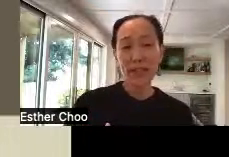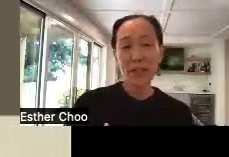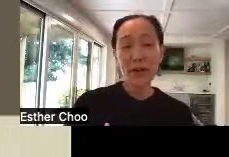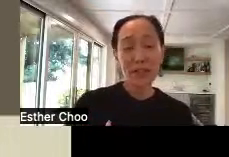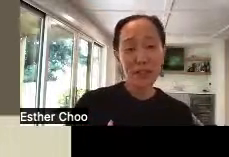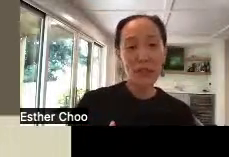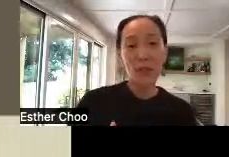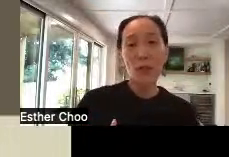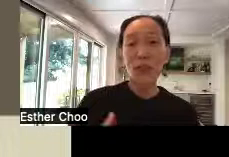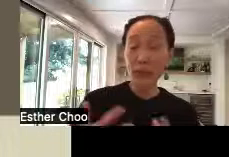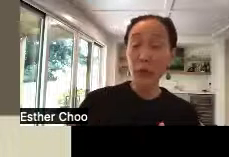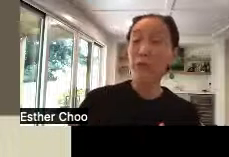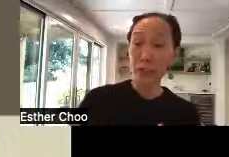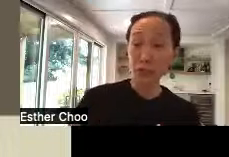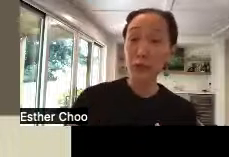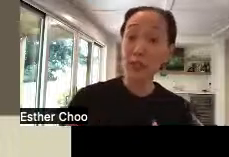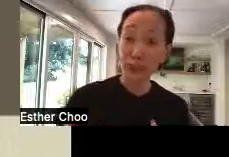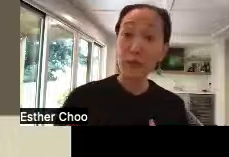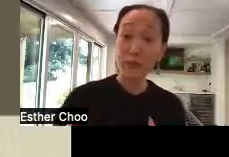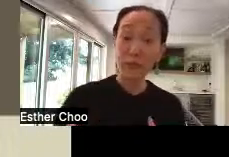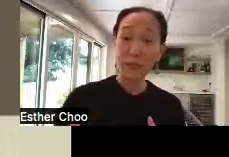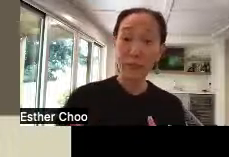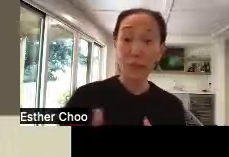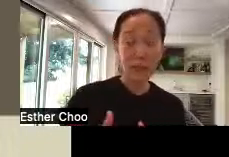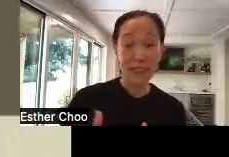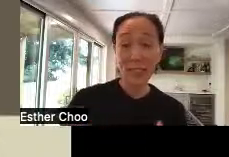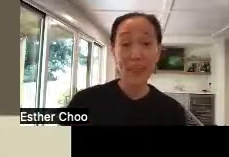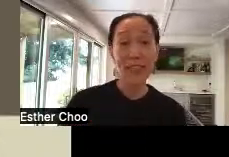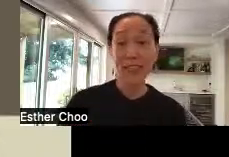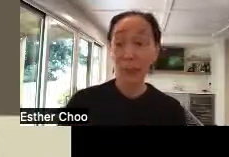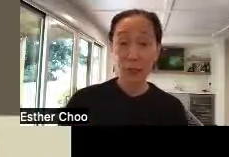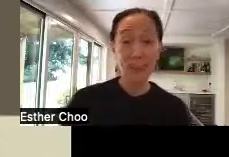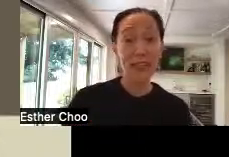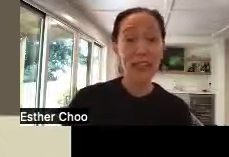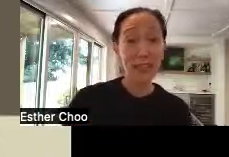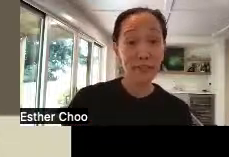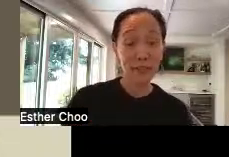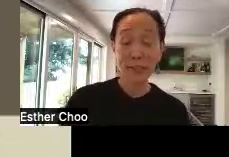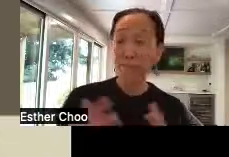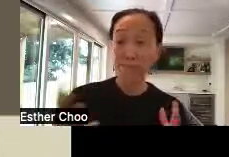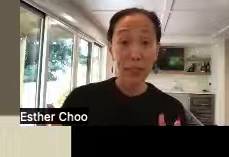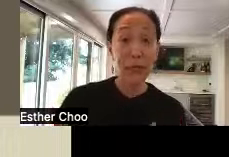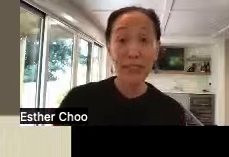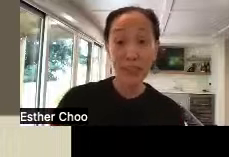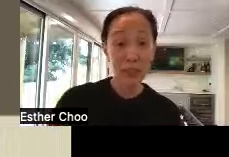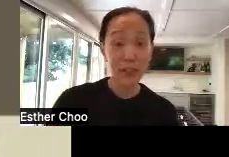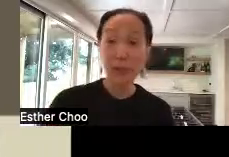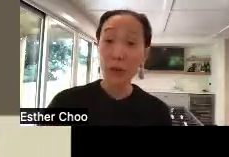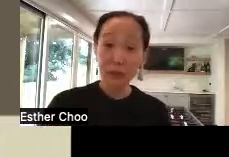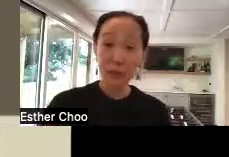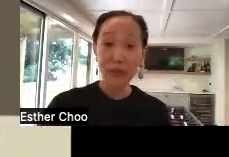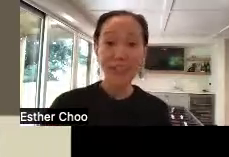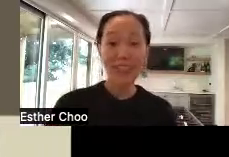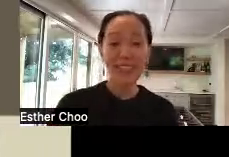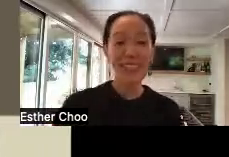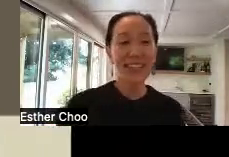surprised how often we think we've measured racial equity, for example, and then we discover, say, 30% of the data points actually have no